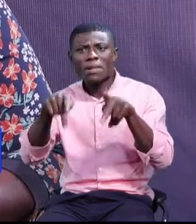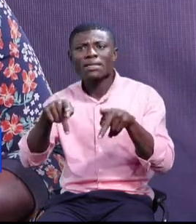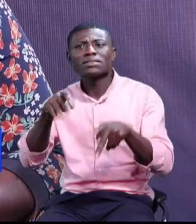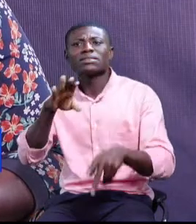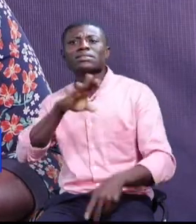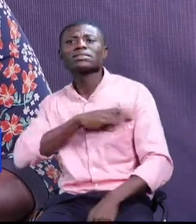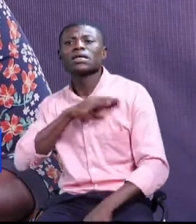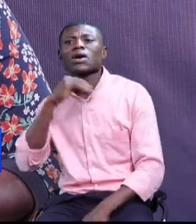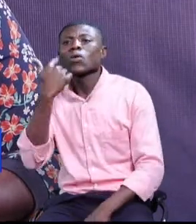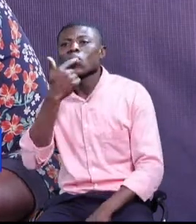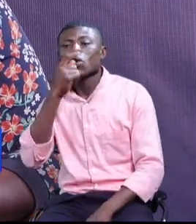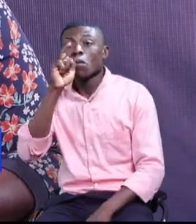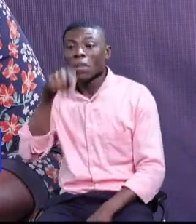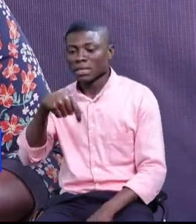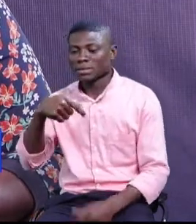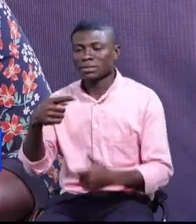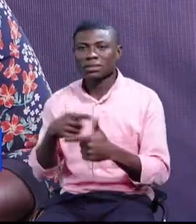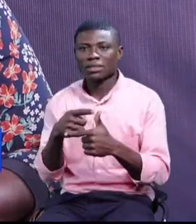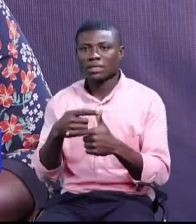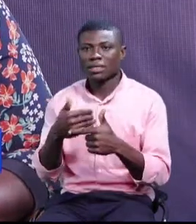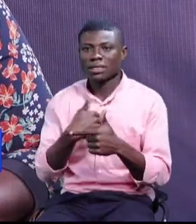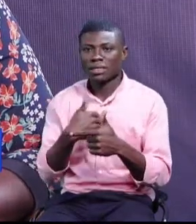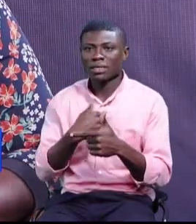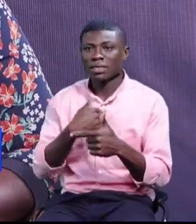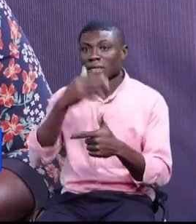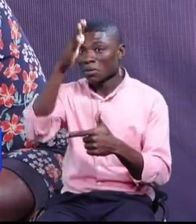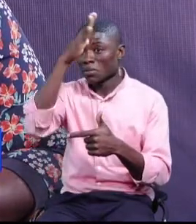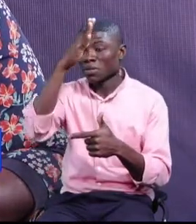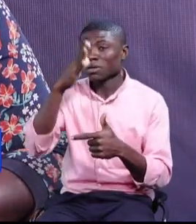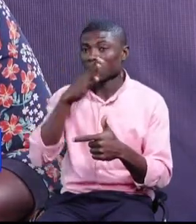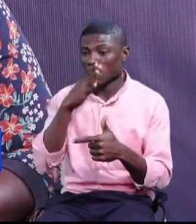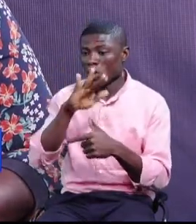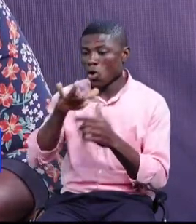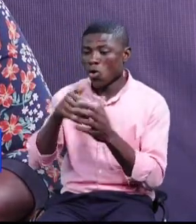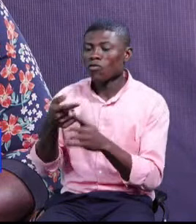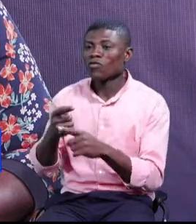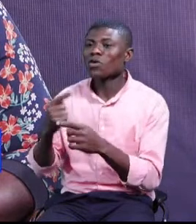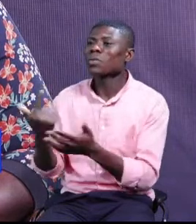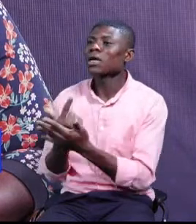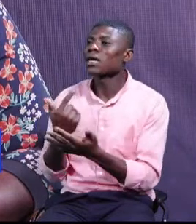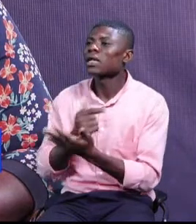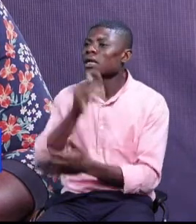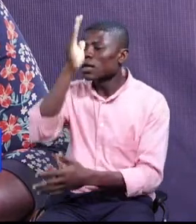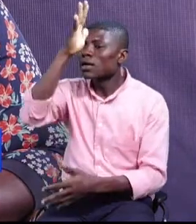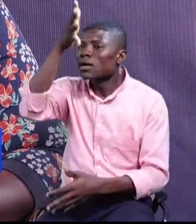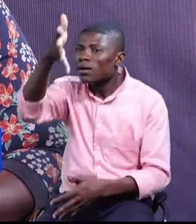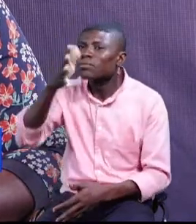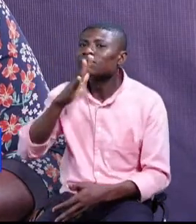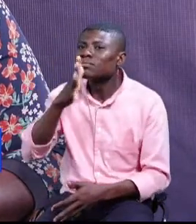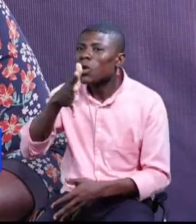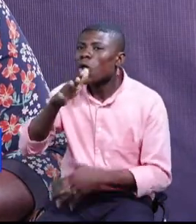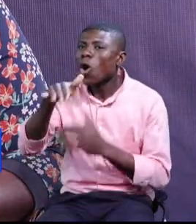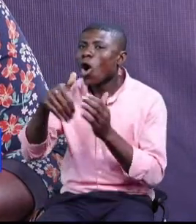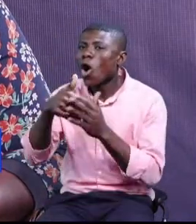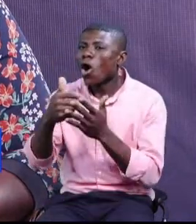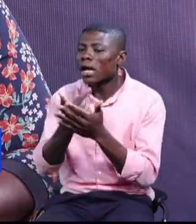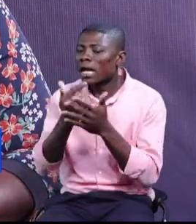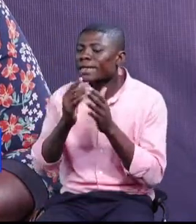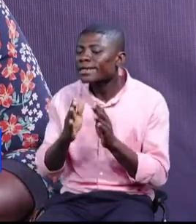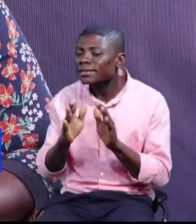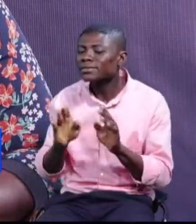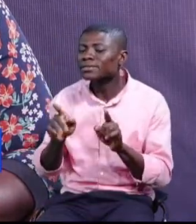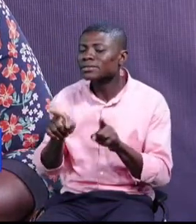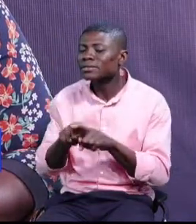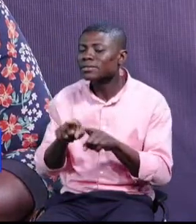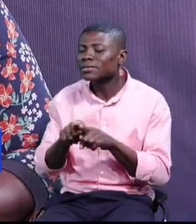is. You must have one parent being Ghanaian or grandparent being Ghanaian, and